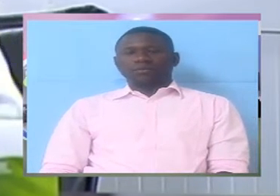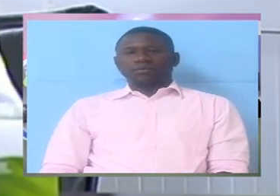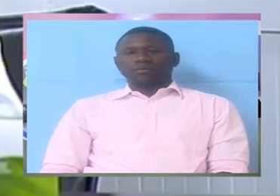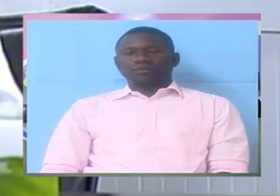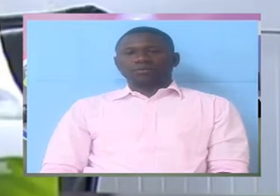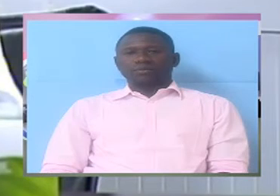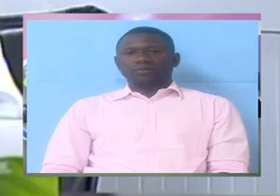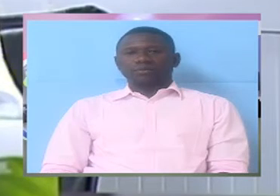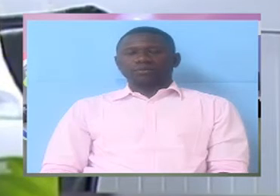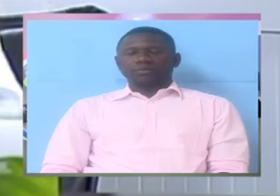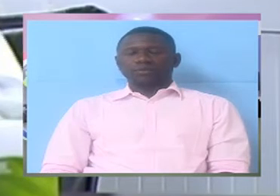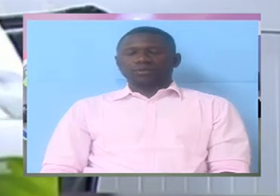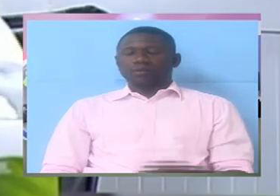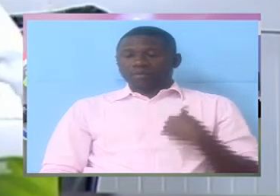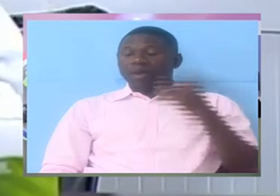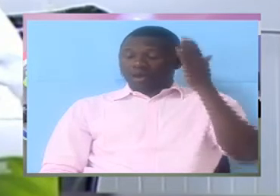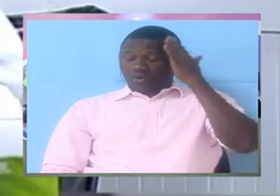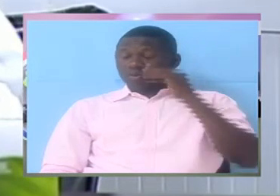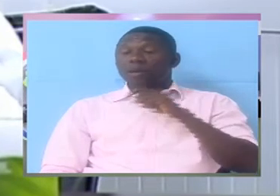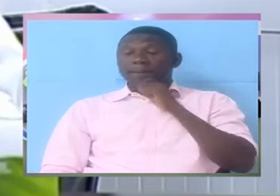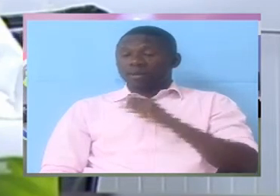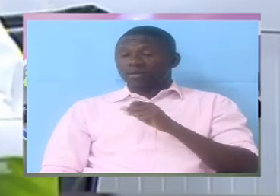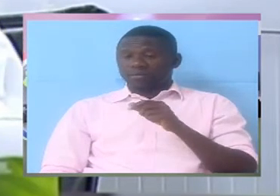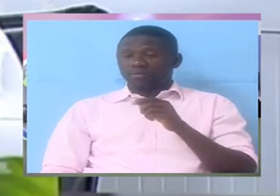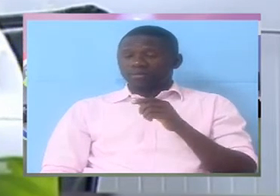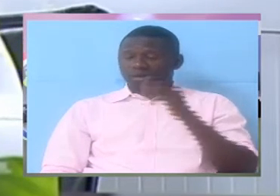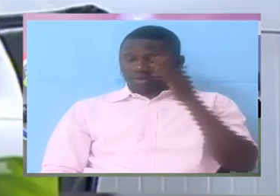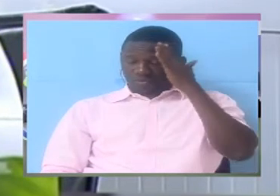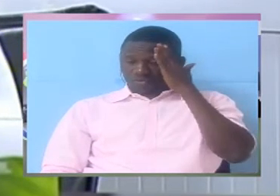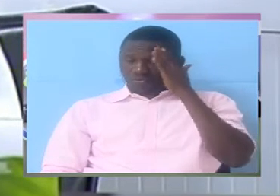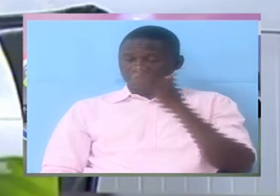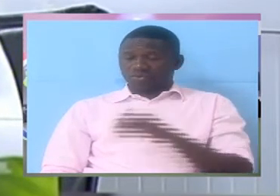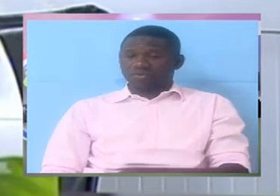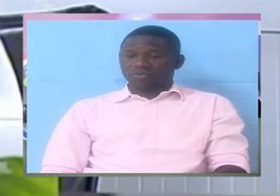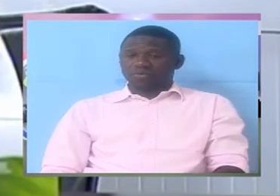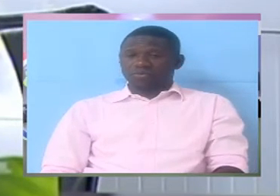know him personally. I think he's